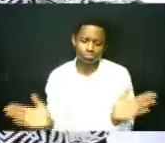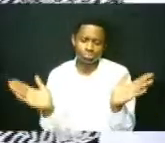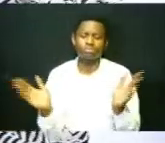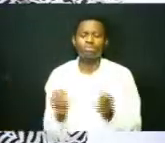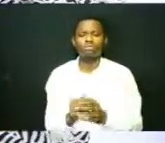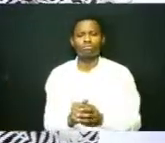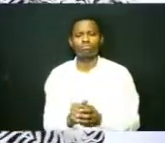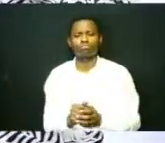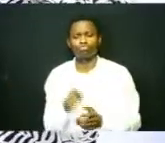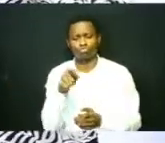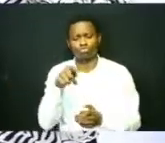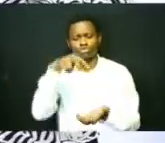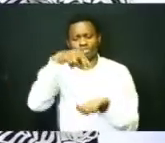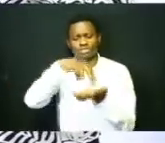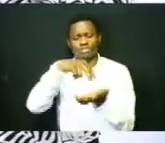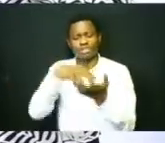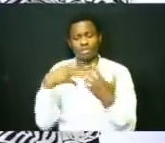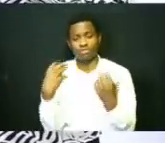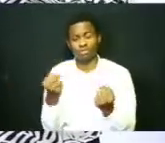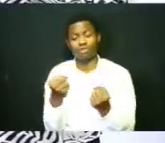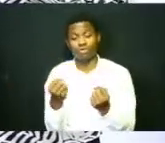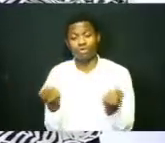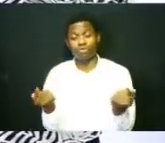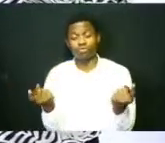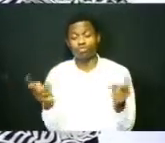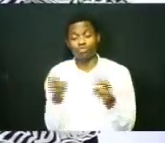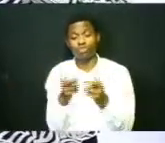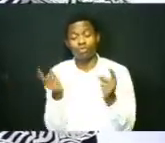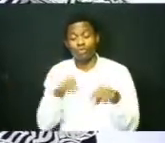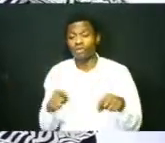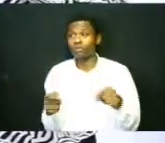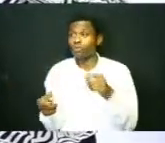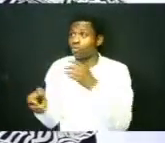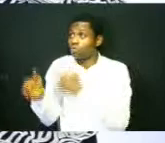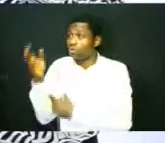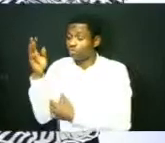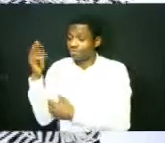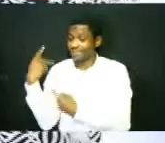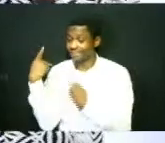yourself so that when God wants to visit you in your situation,